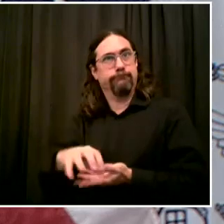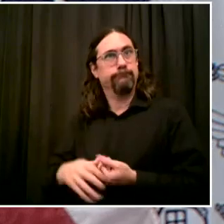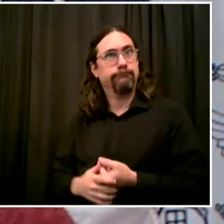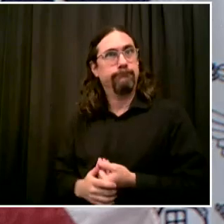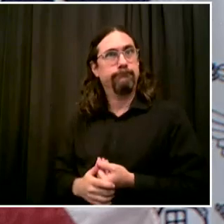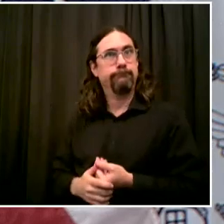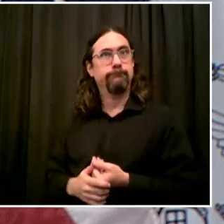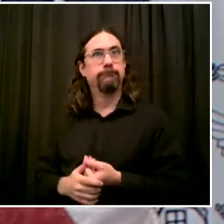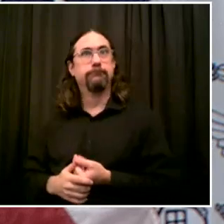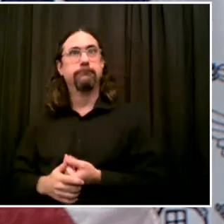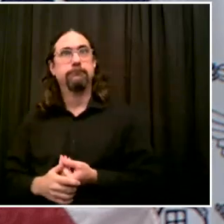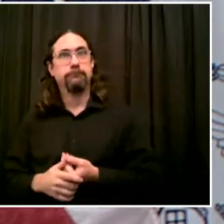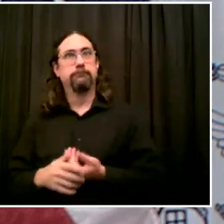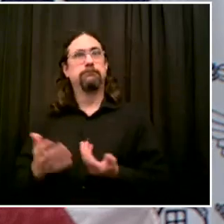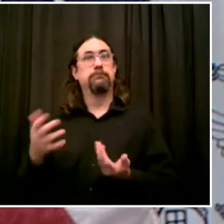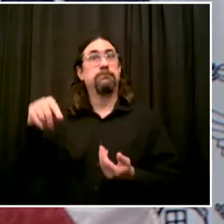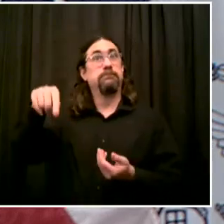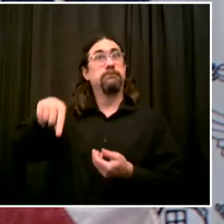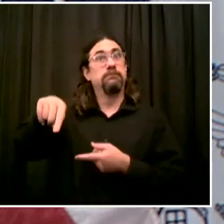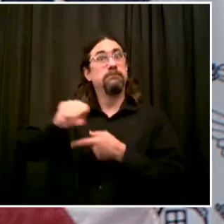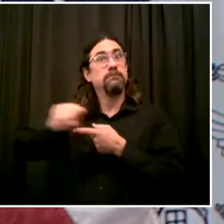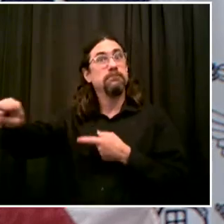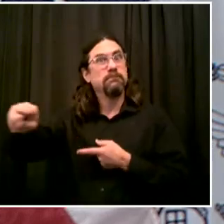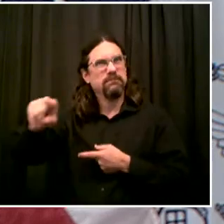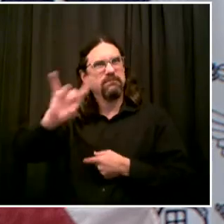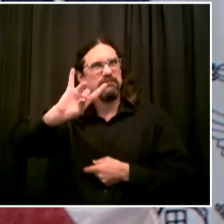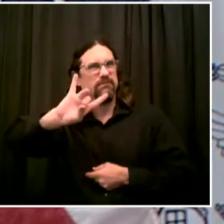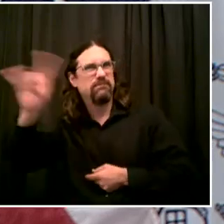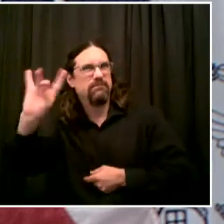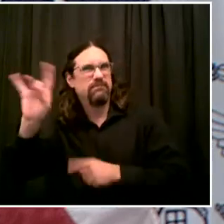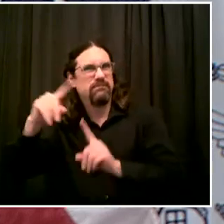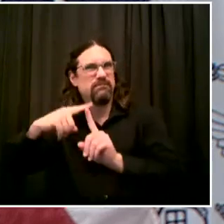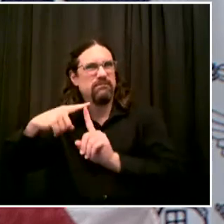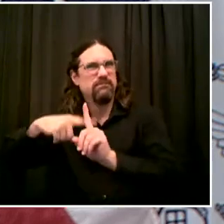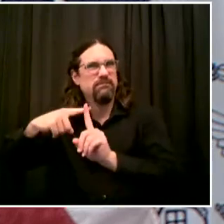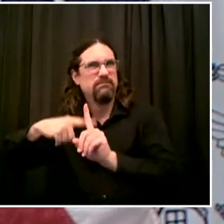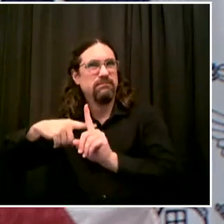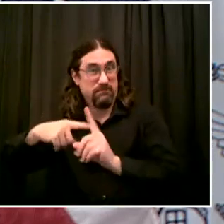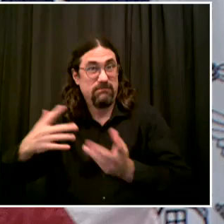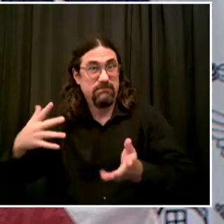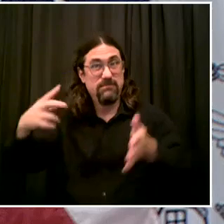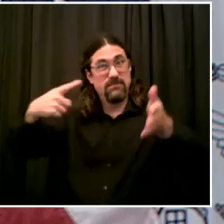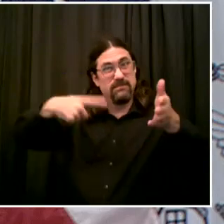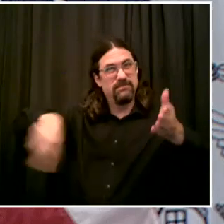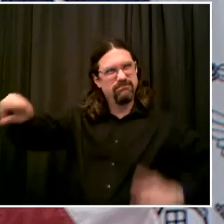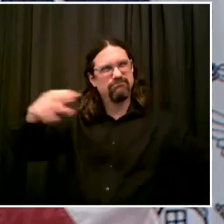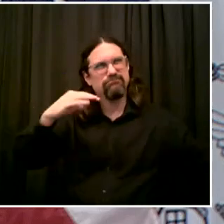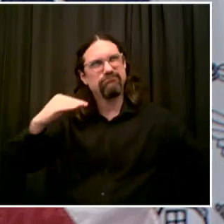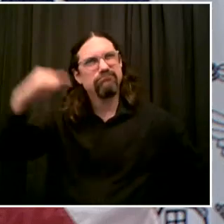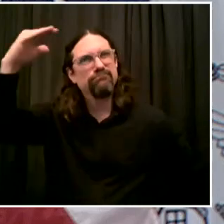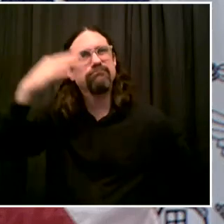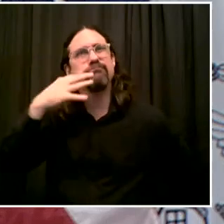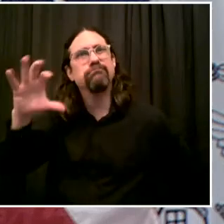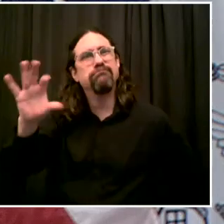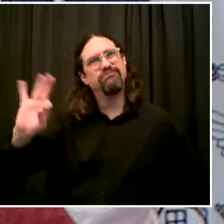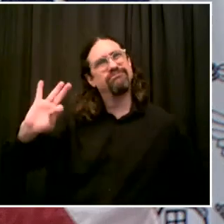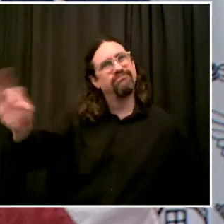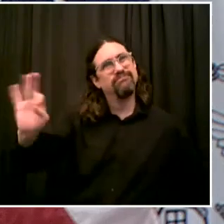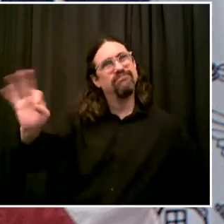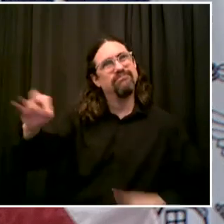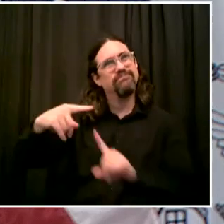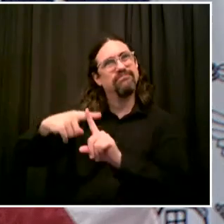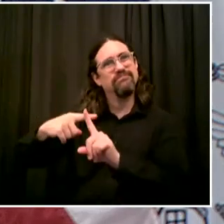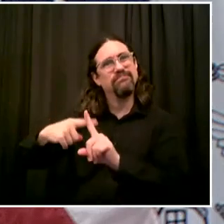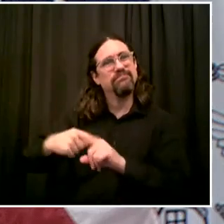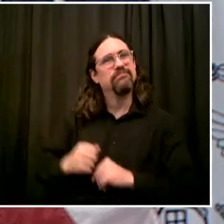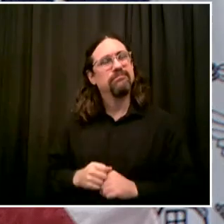of course, is to keep New Yorkers cool, keep New Yorkers safe, to make sure we focus on those who have the